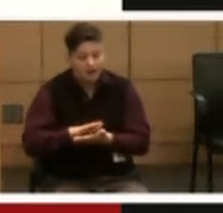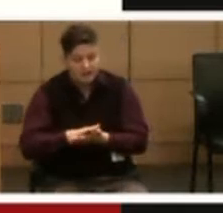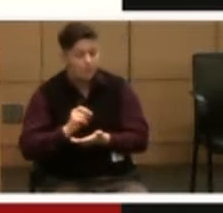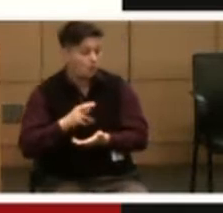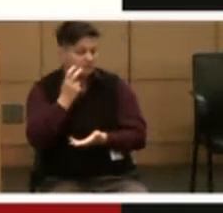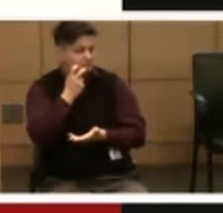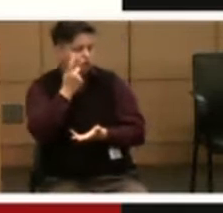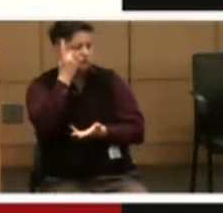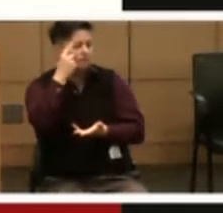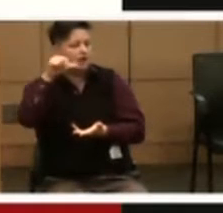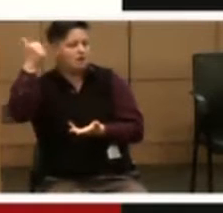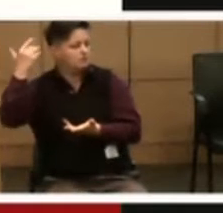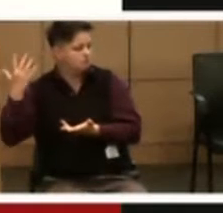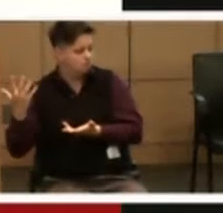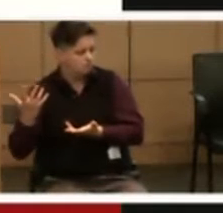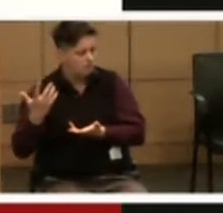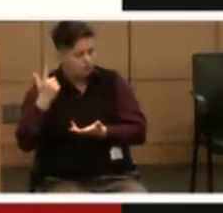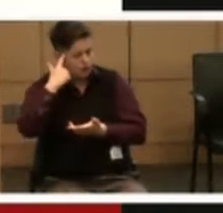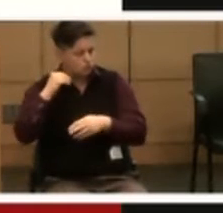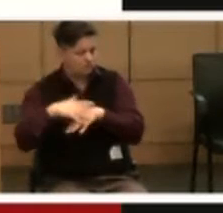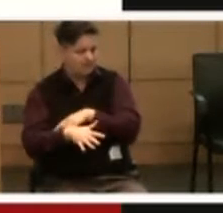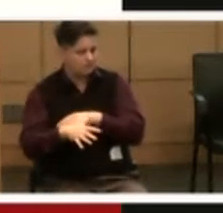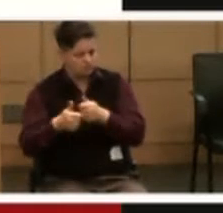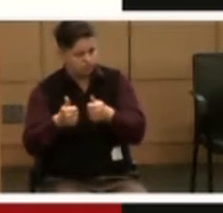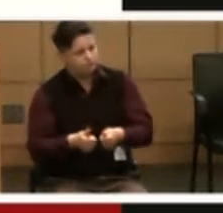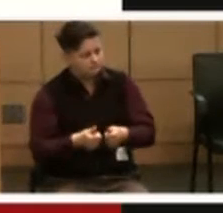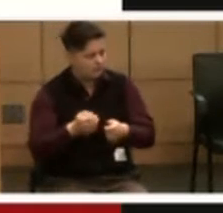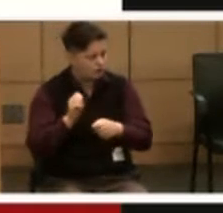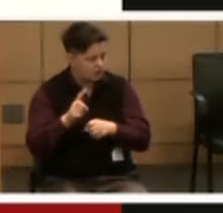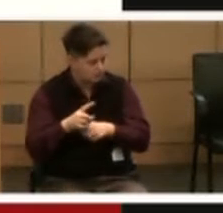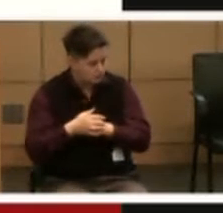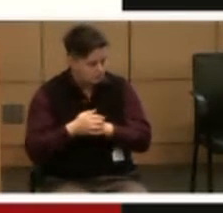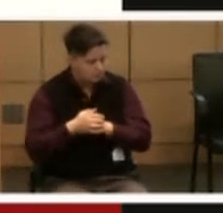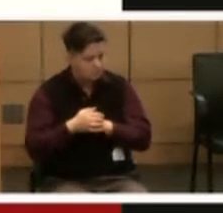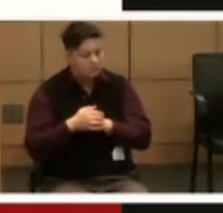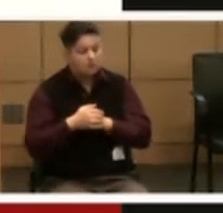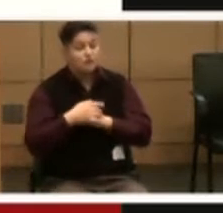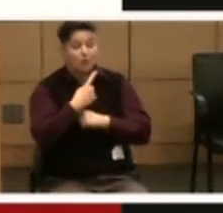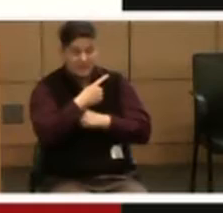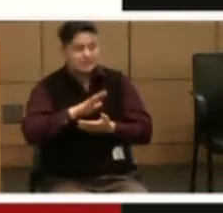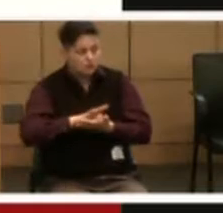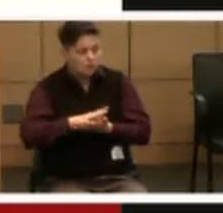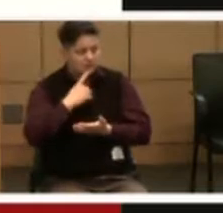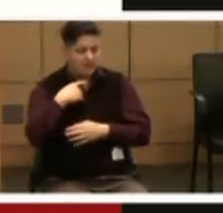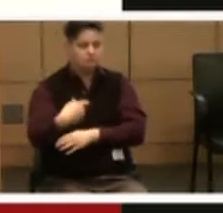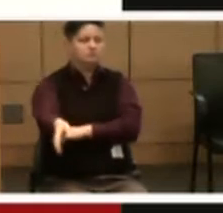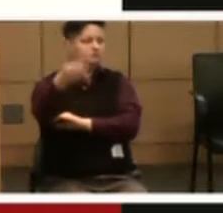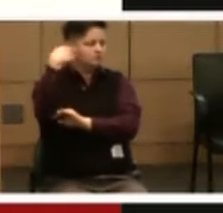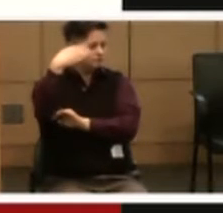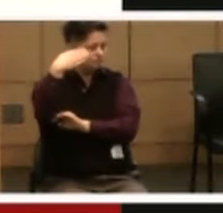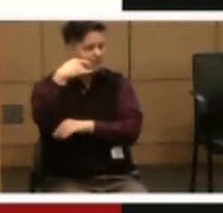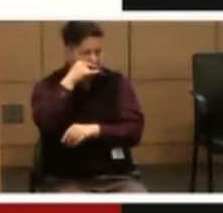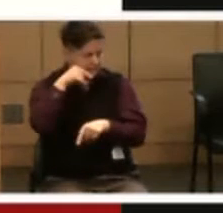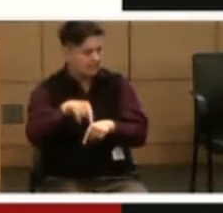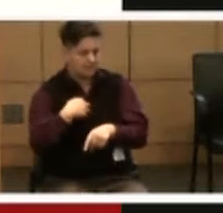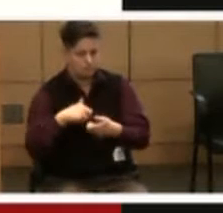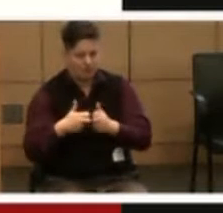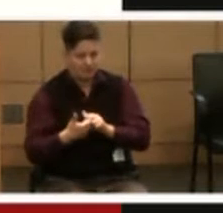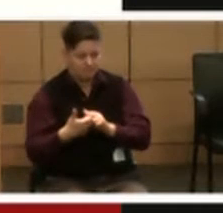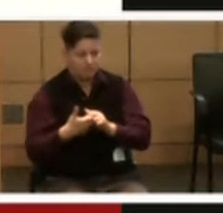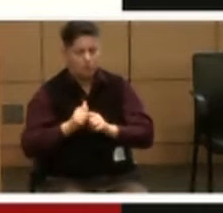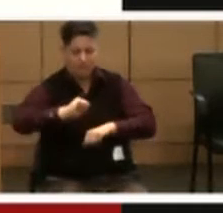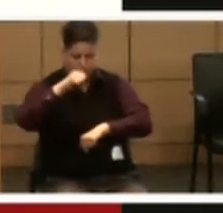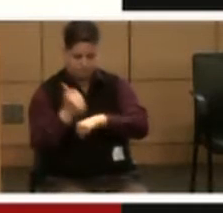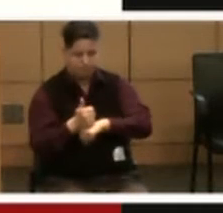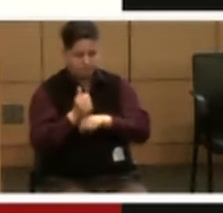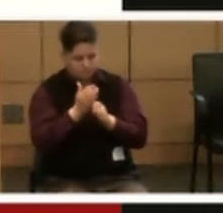or some other things that is thought to affect their education. So this is the school saying, this child has a problem, we are putting into place